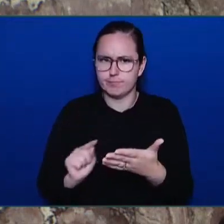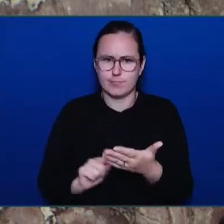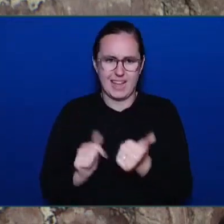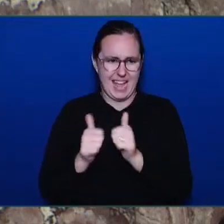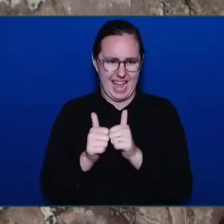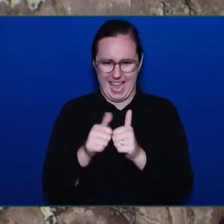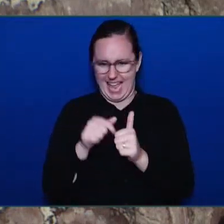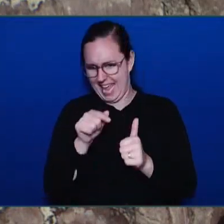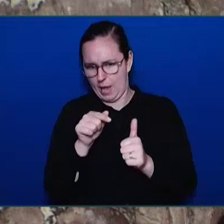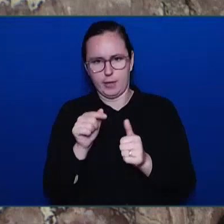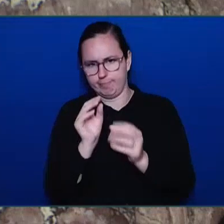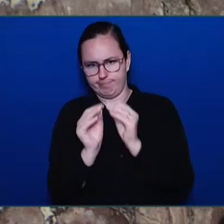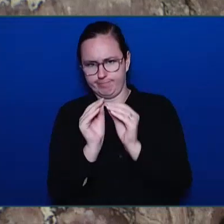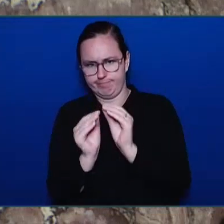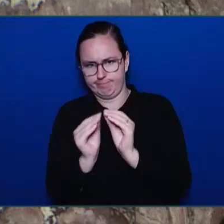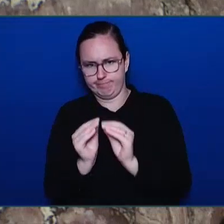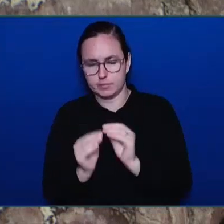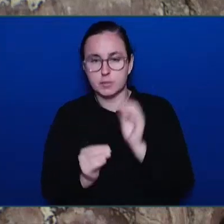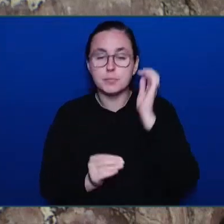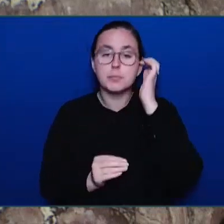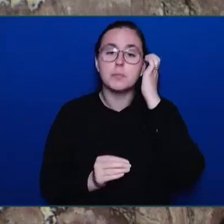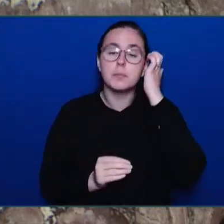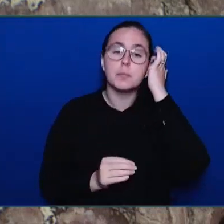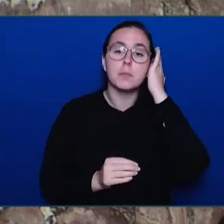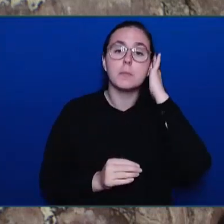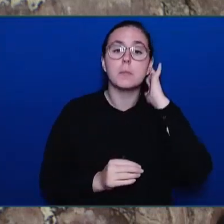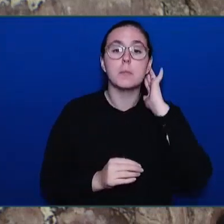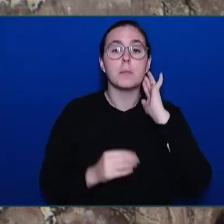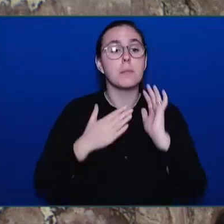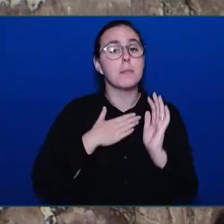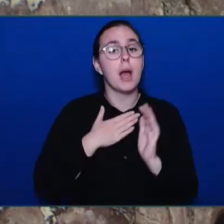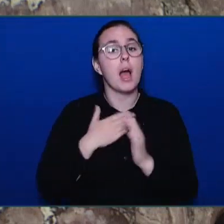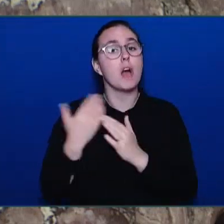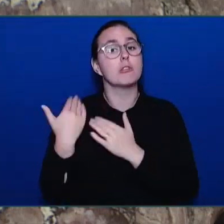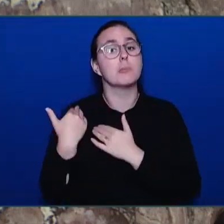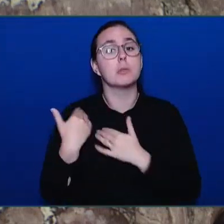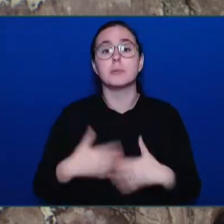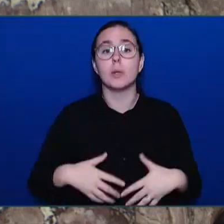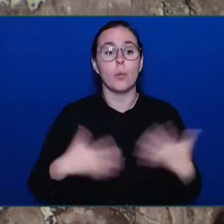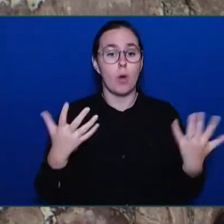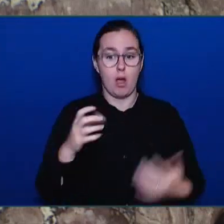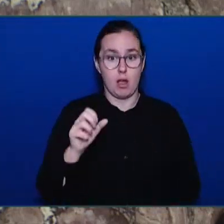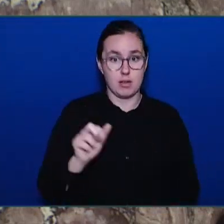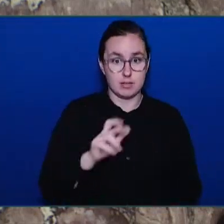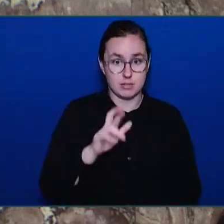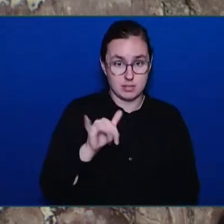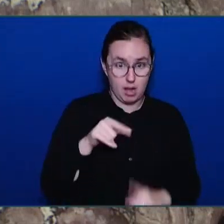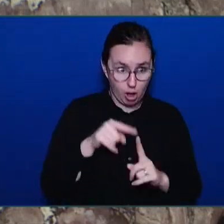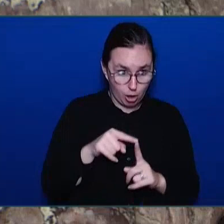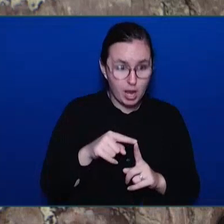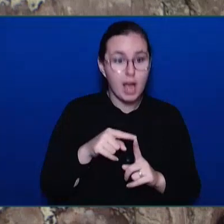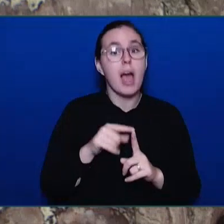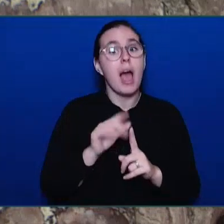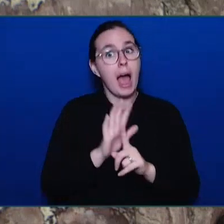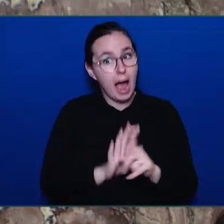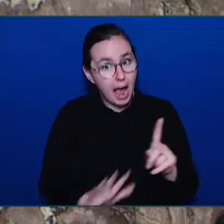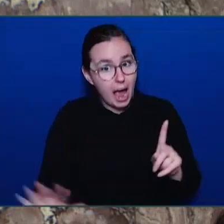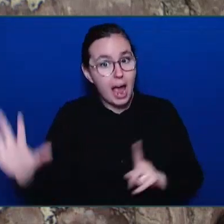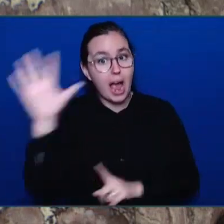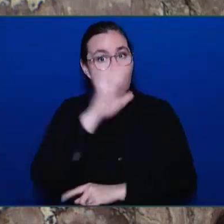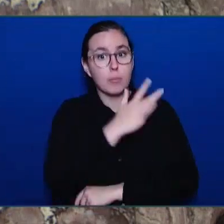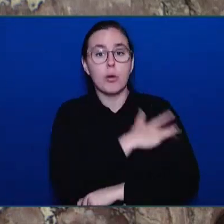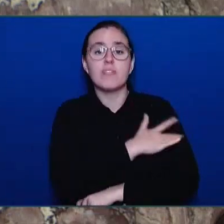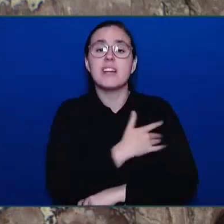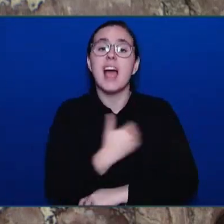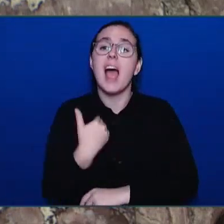policing, not just in Surrey, but in the province as a whole. My staff are working hard to ensure that that transition plan